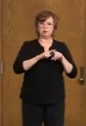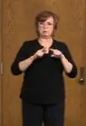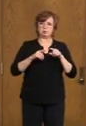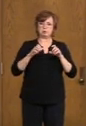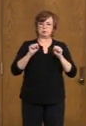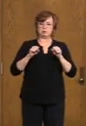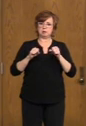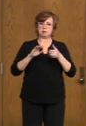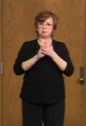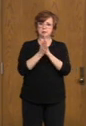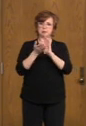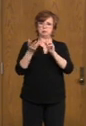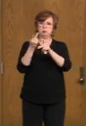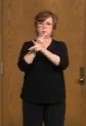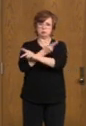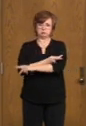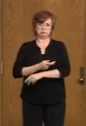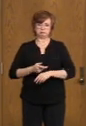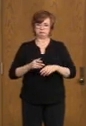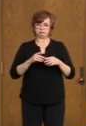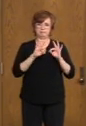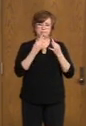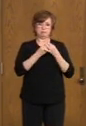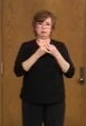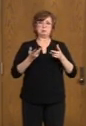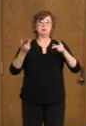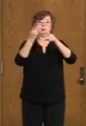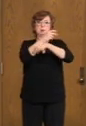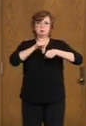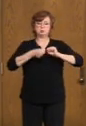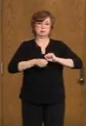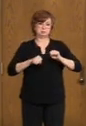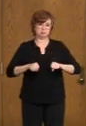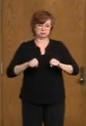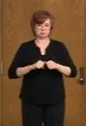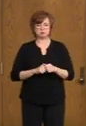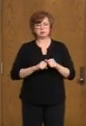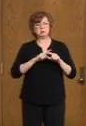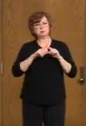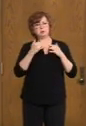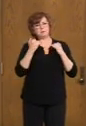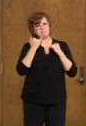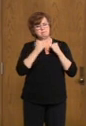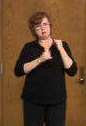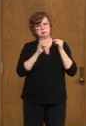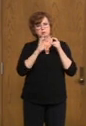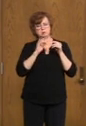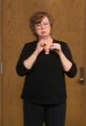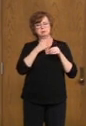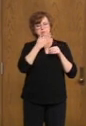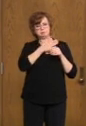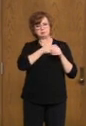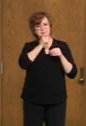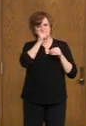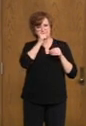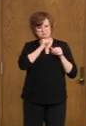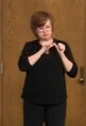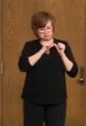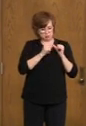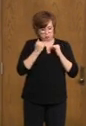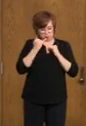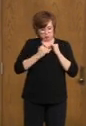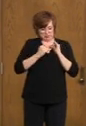These measures, we need to stay the course over the winter or the spring till we get into the summer, because by then,